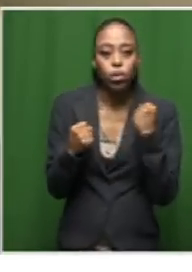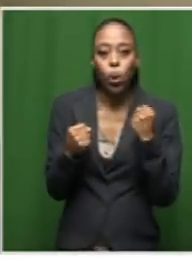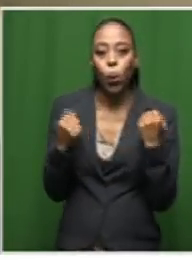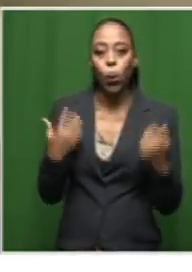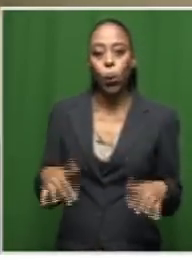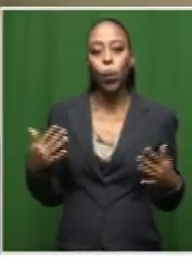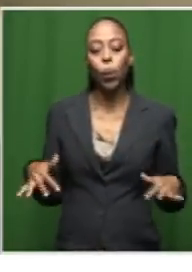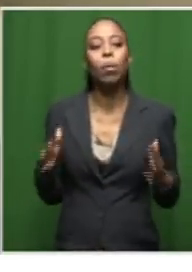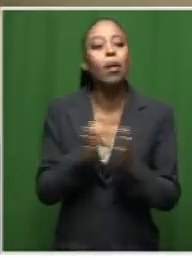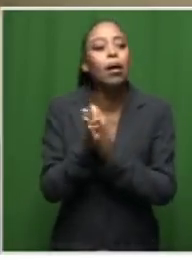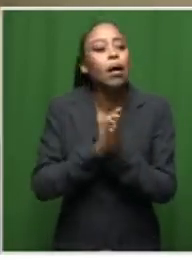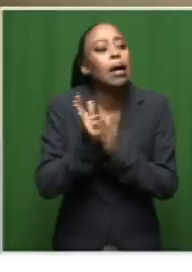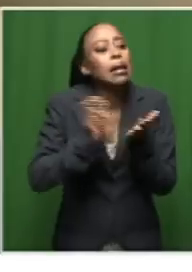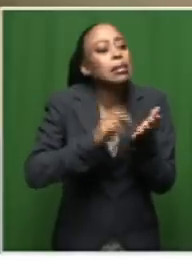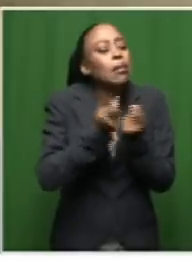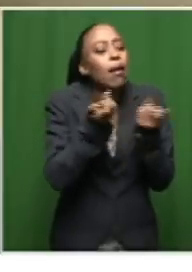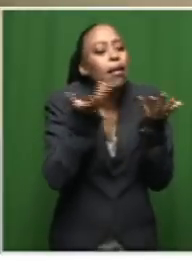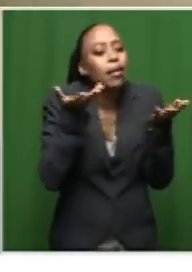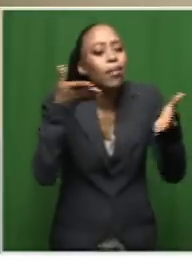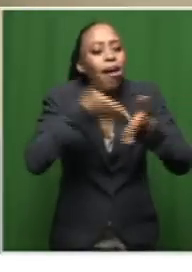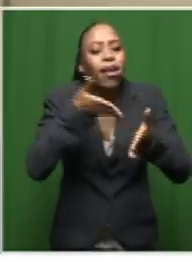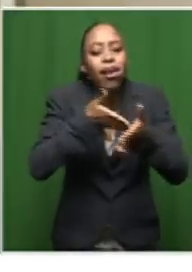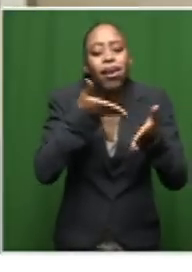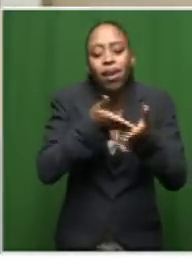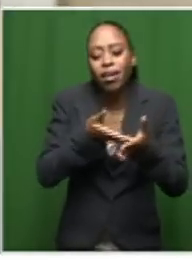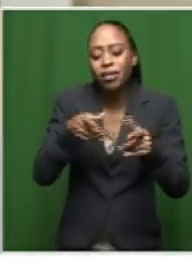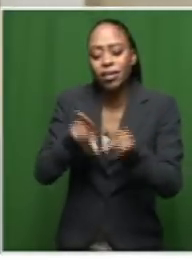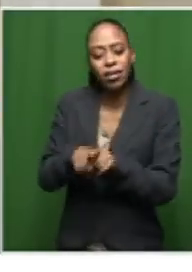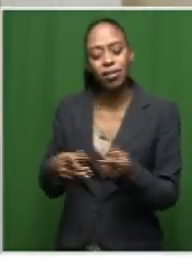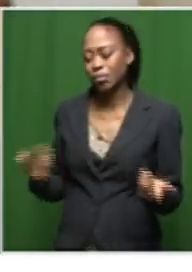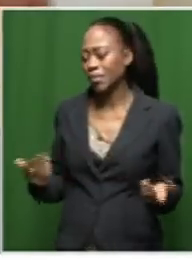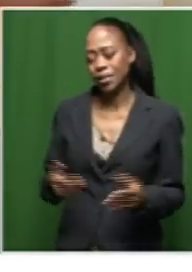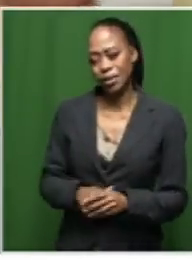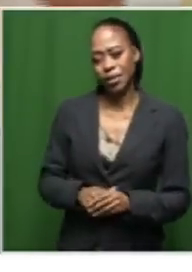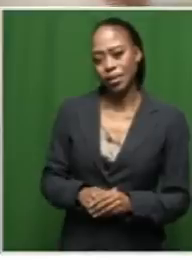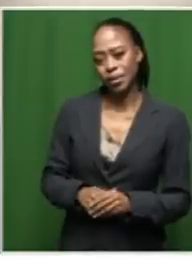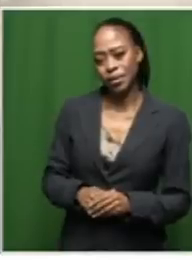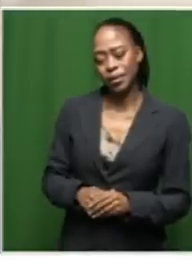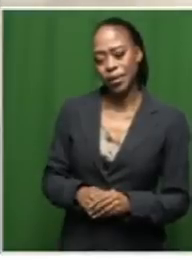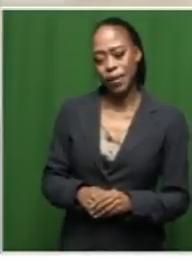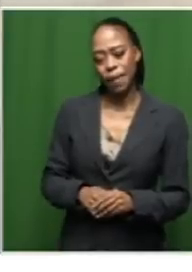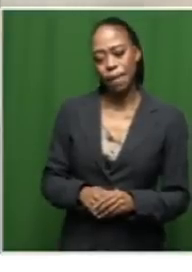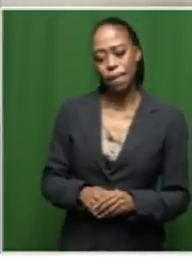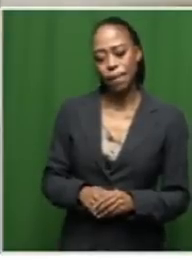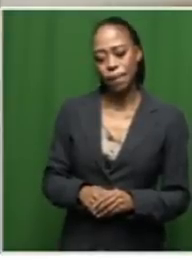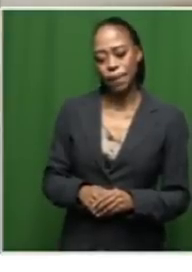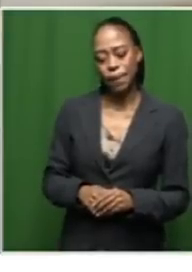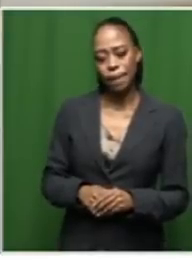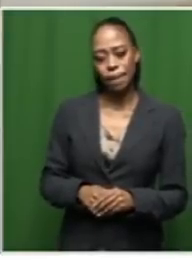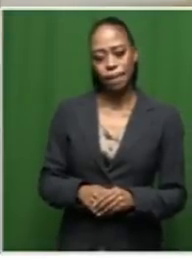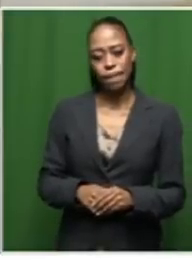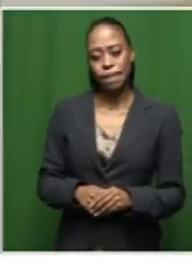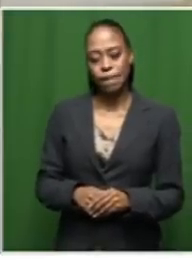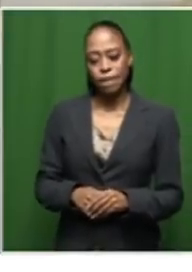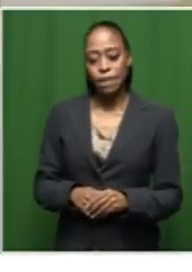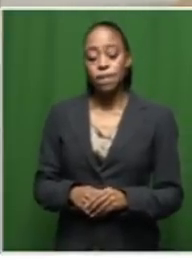and people needed that money but just could not access it, and also as surety. What do you think about this? Well, I